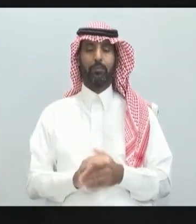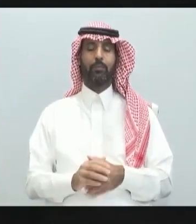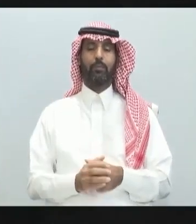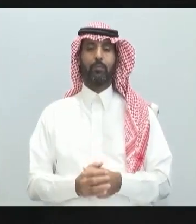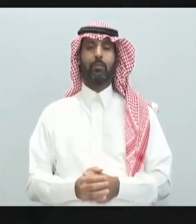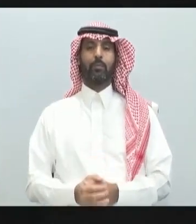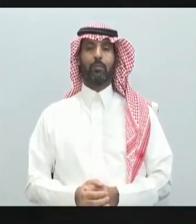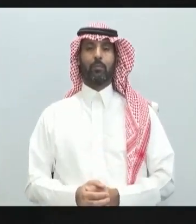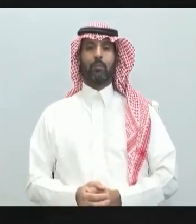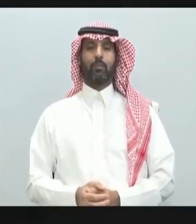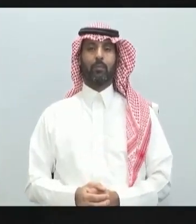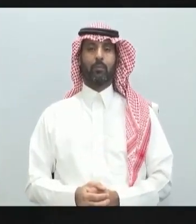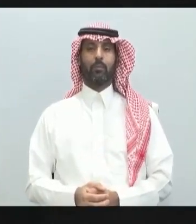in Salam alikum